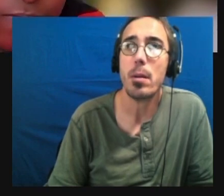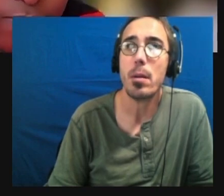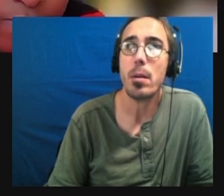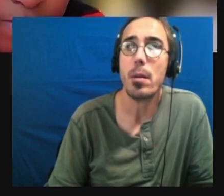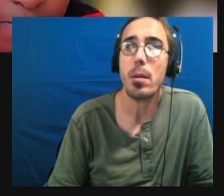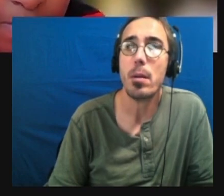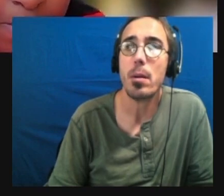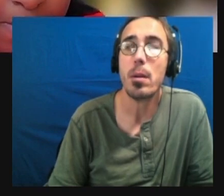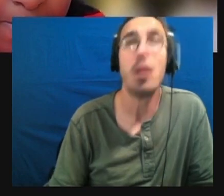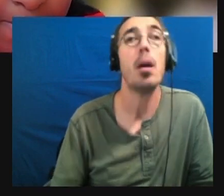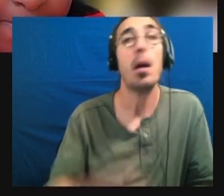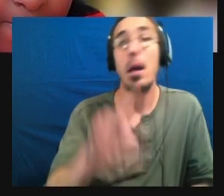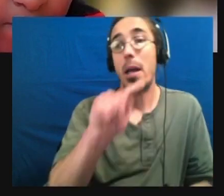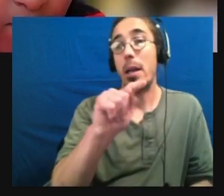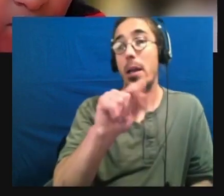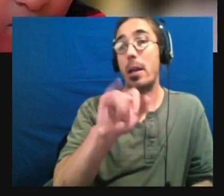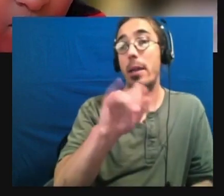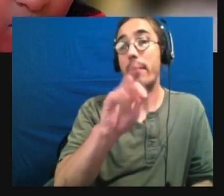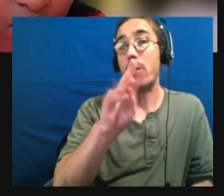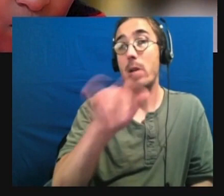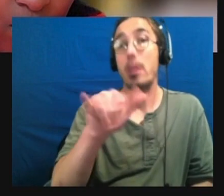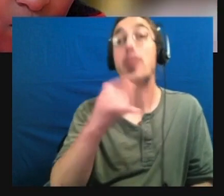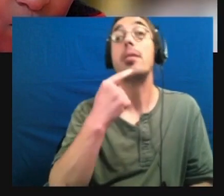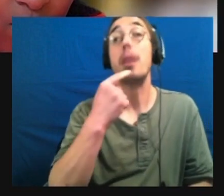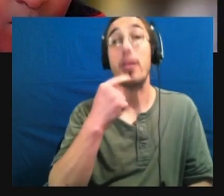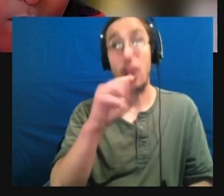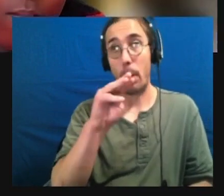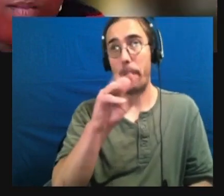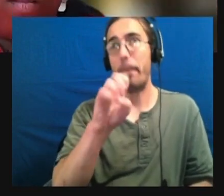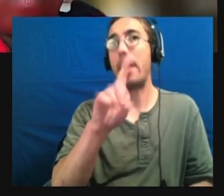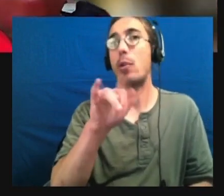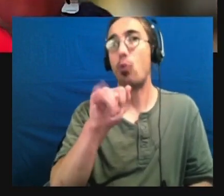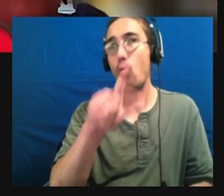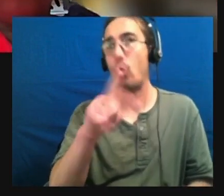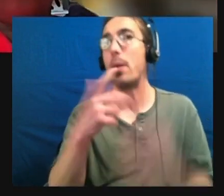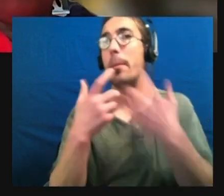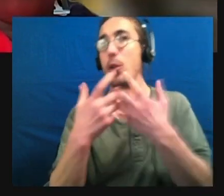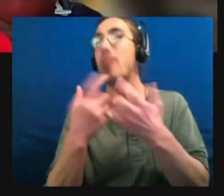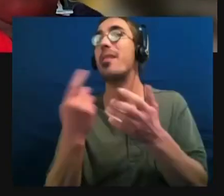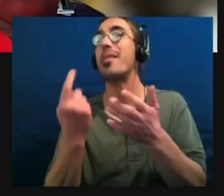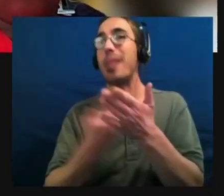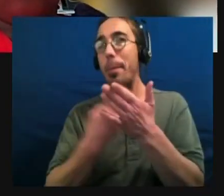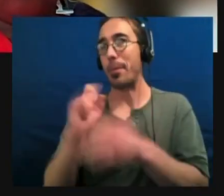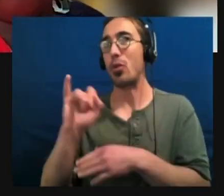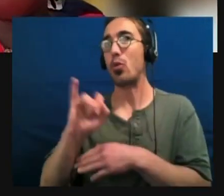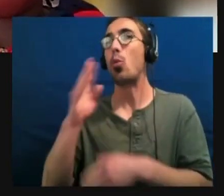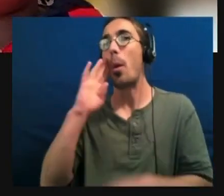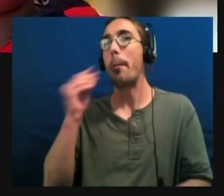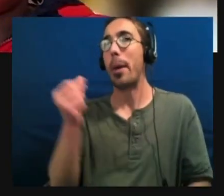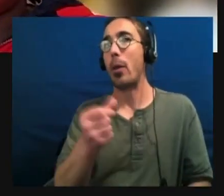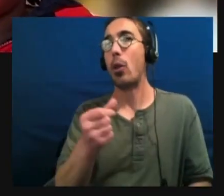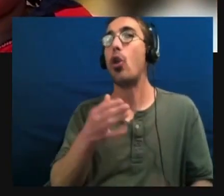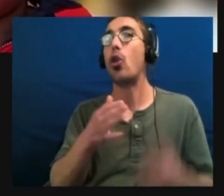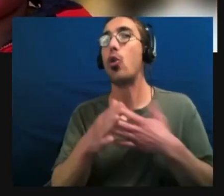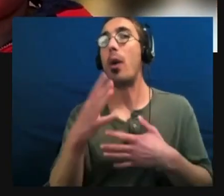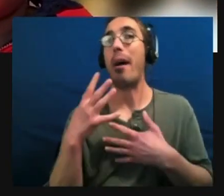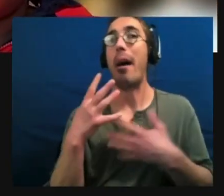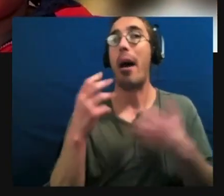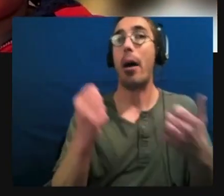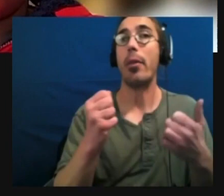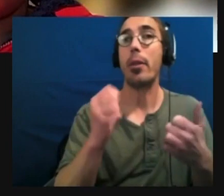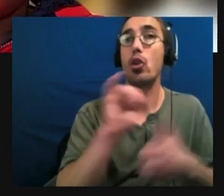Tiffany said they're considered medical devices and a lot of times covered by insurance through health insurance or